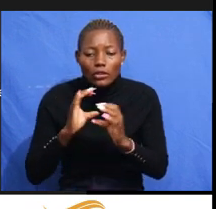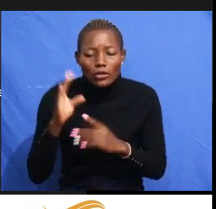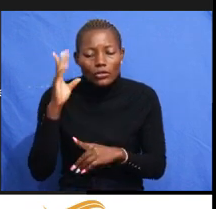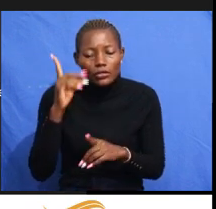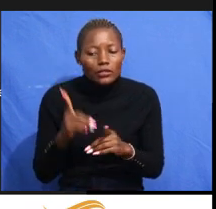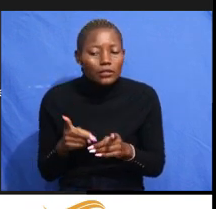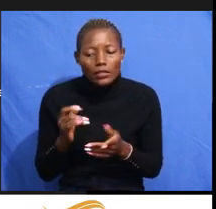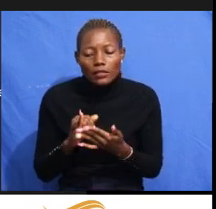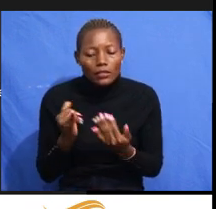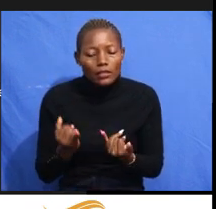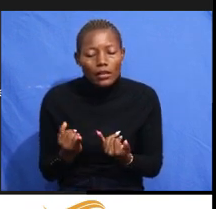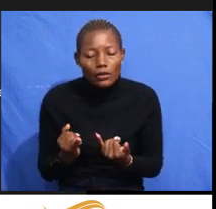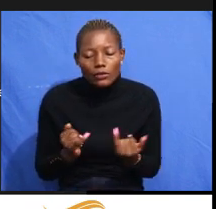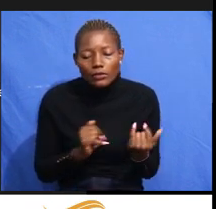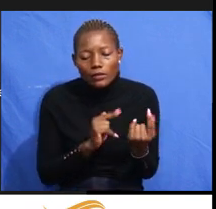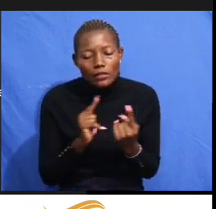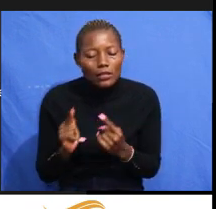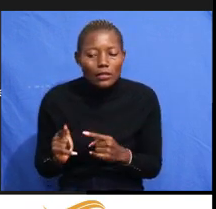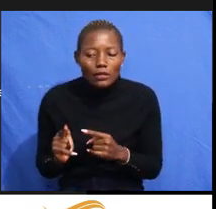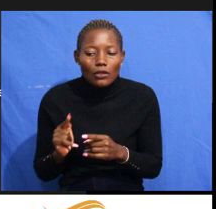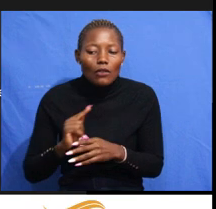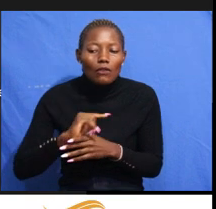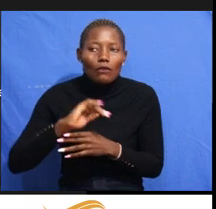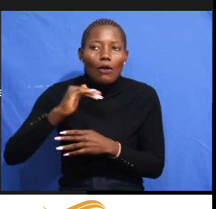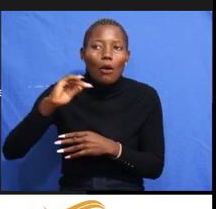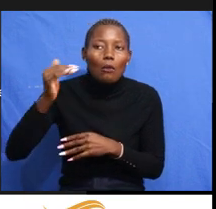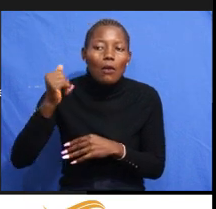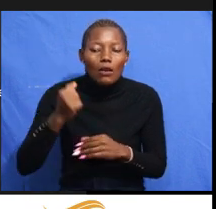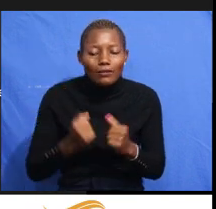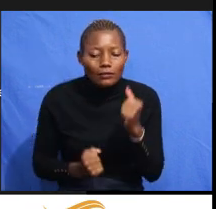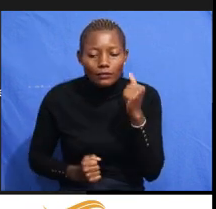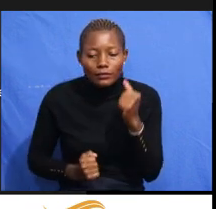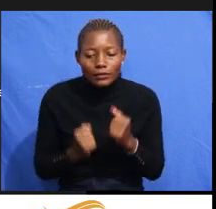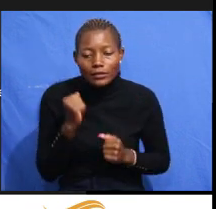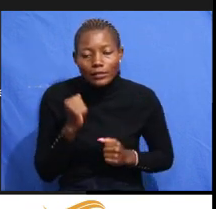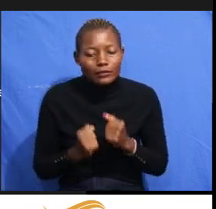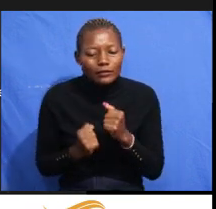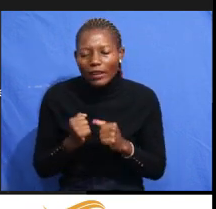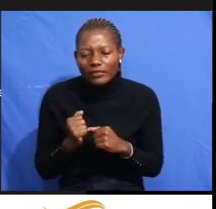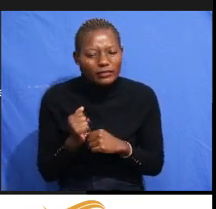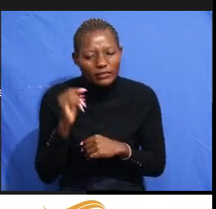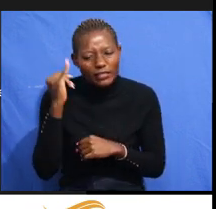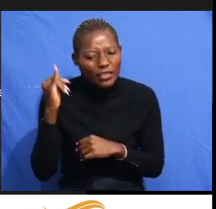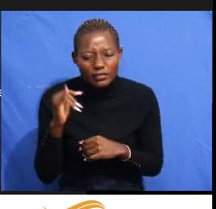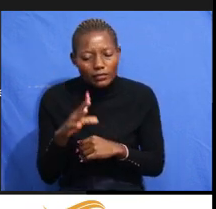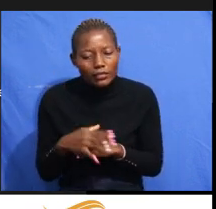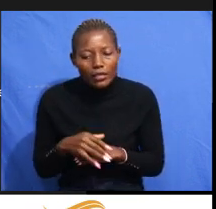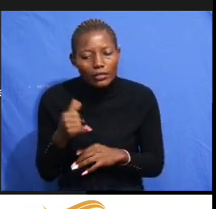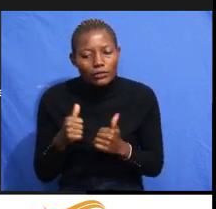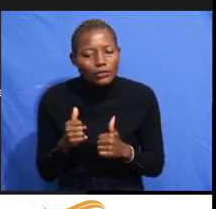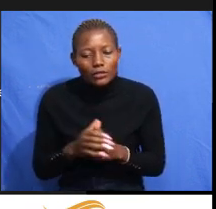that they are going for mountain run. So what is your take on this?